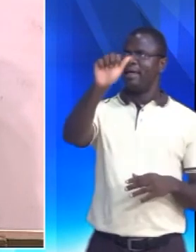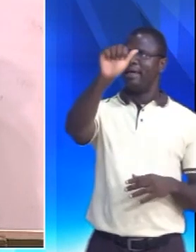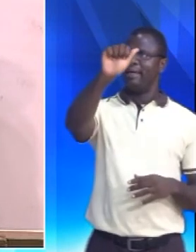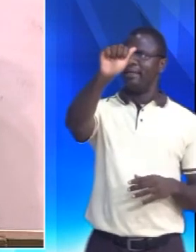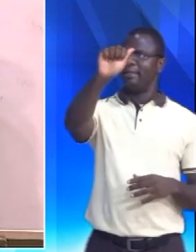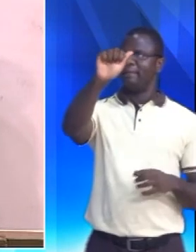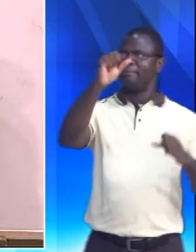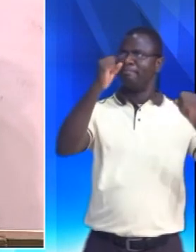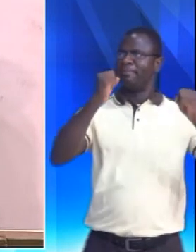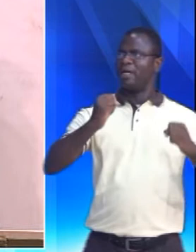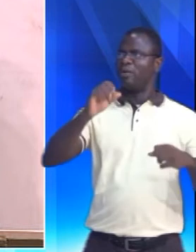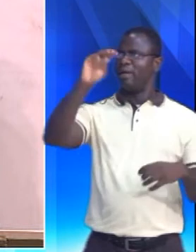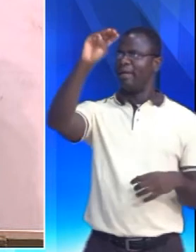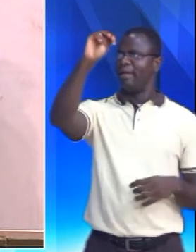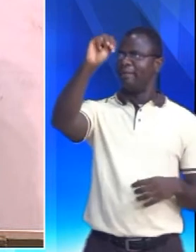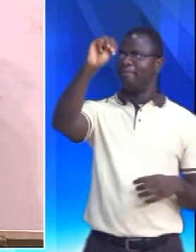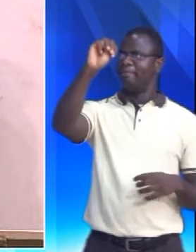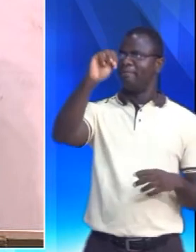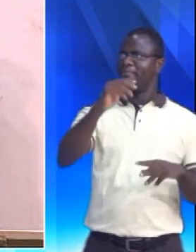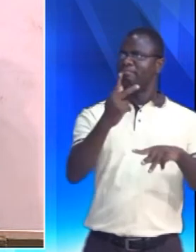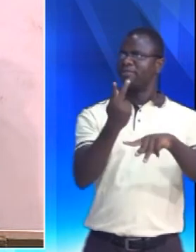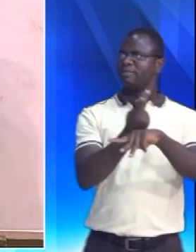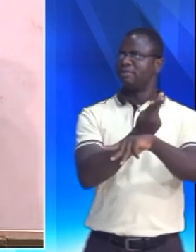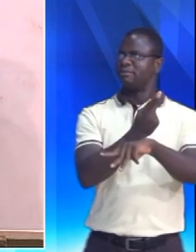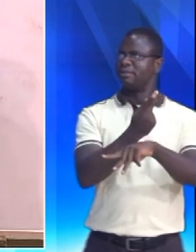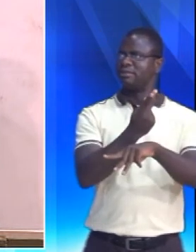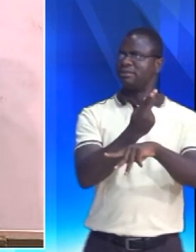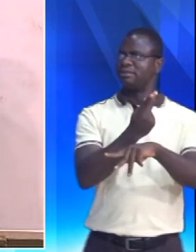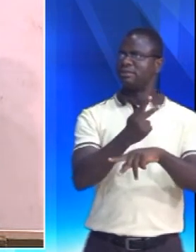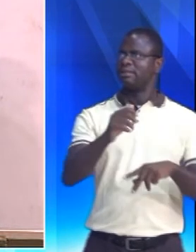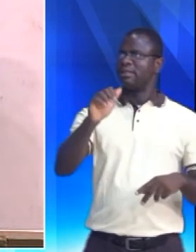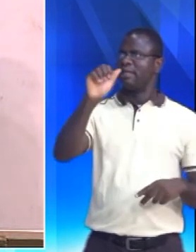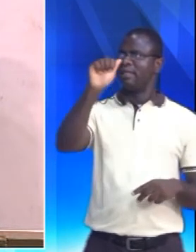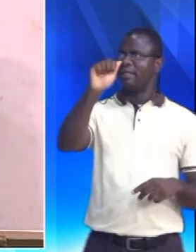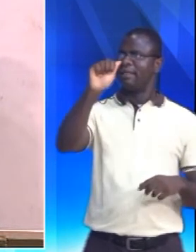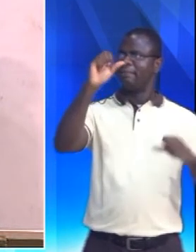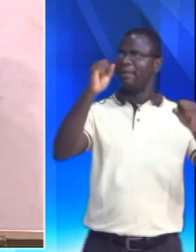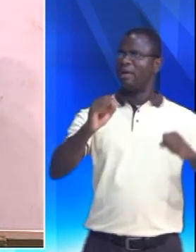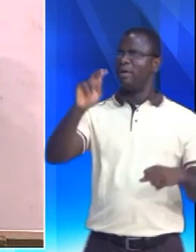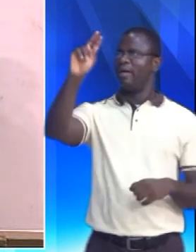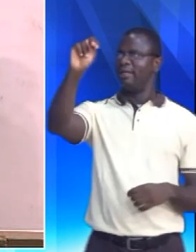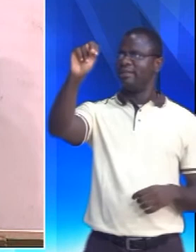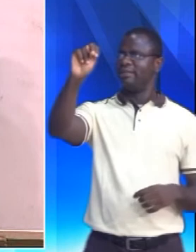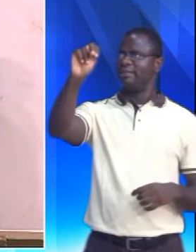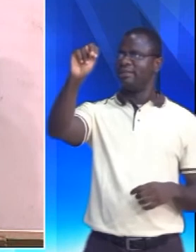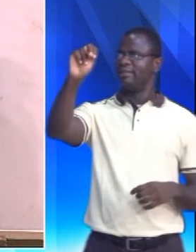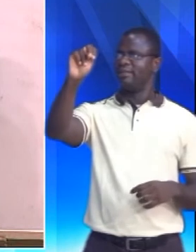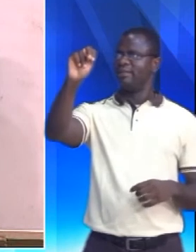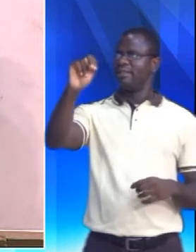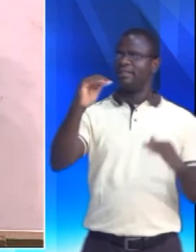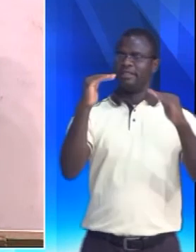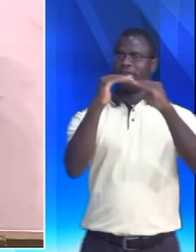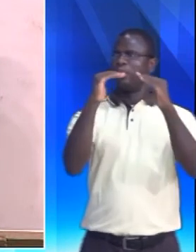m multiplied by a raised to power n, the end result is what? A raised to